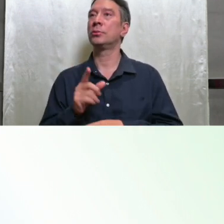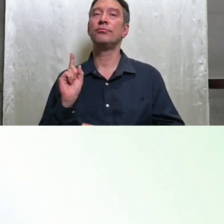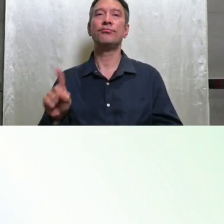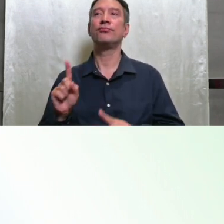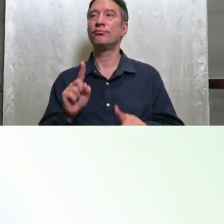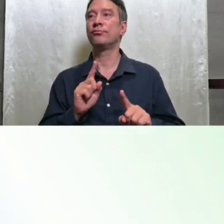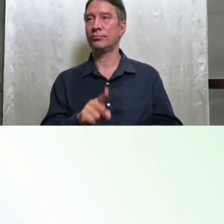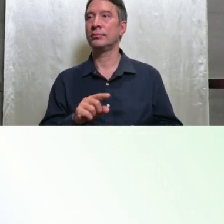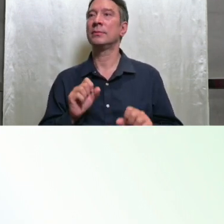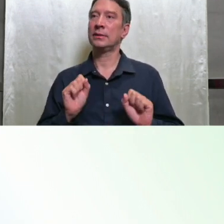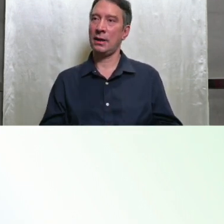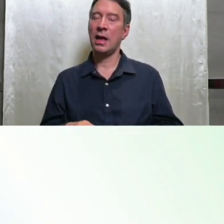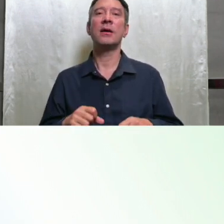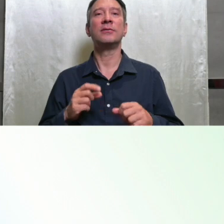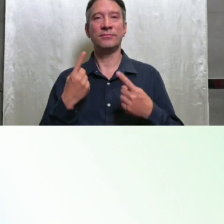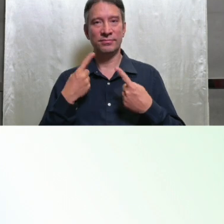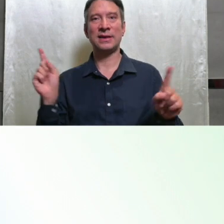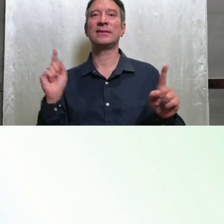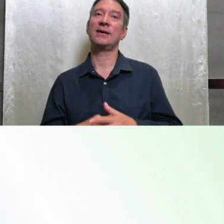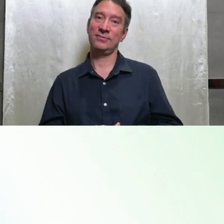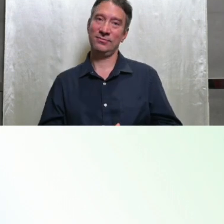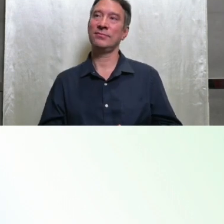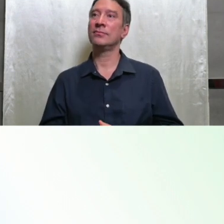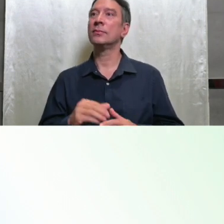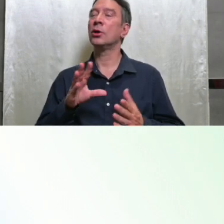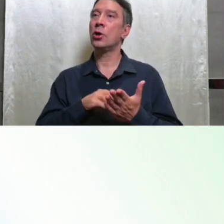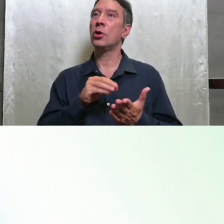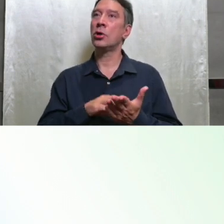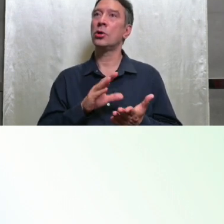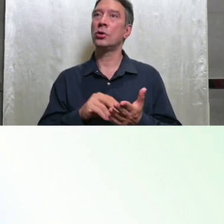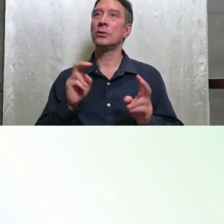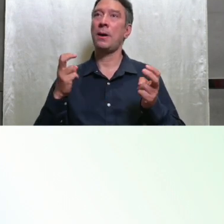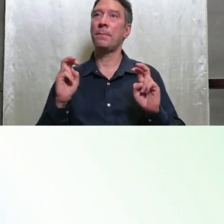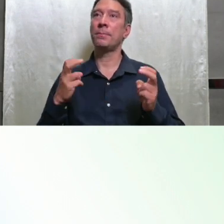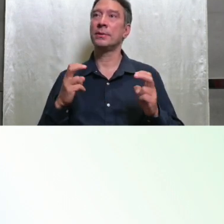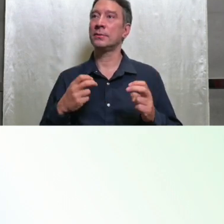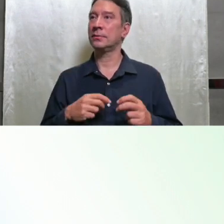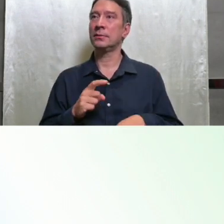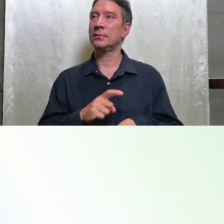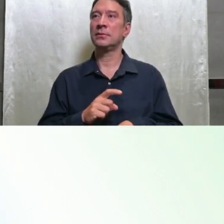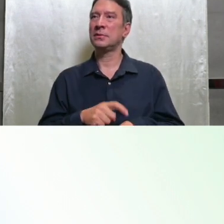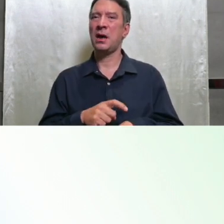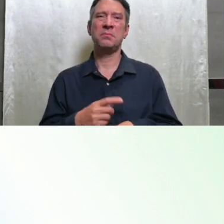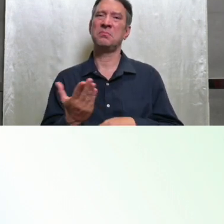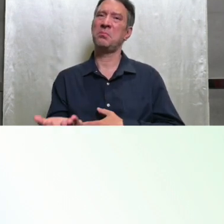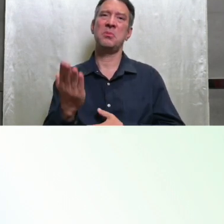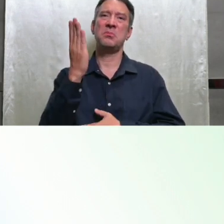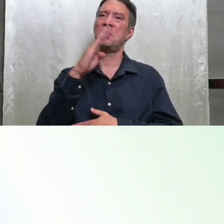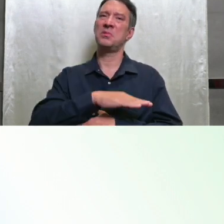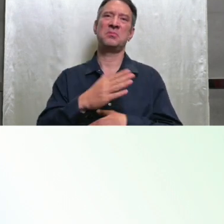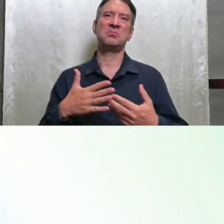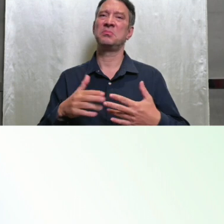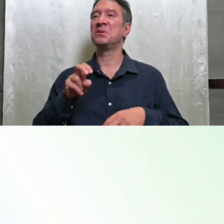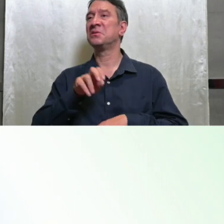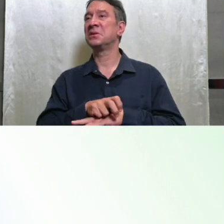courses self-paced at your own time, whether you're in a bus or in a tuk-tuk or whatever it is that you're taking, and